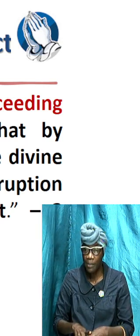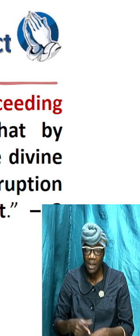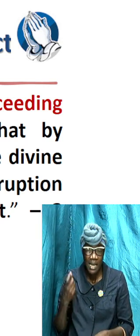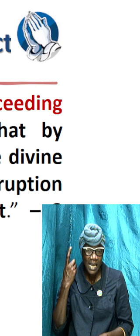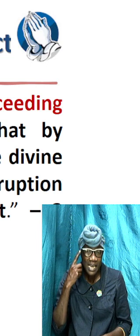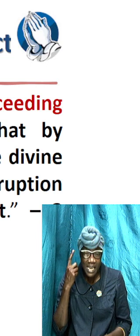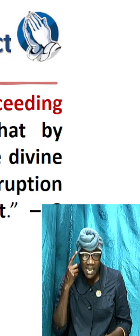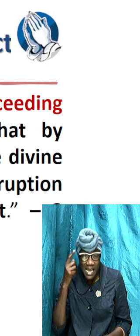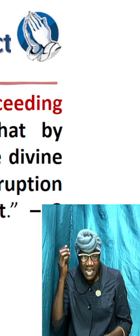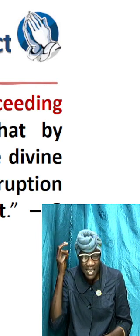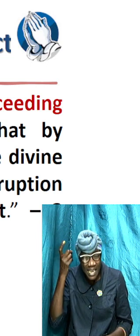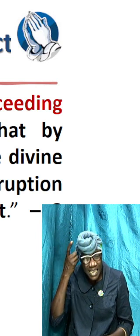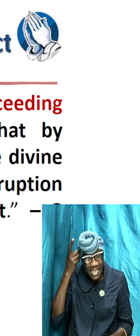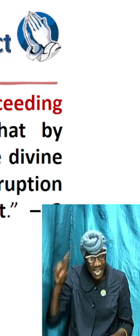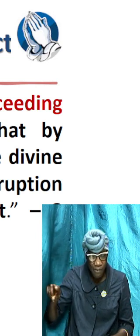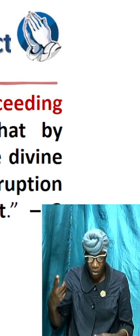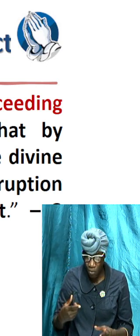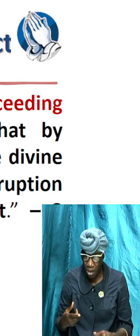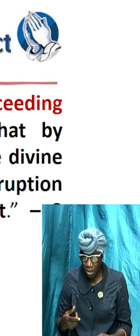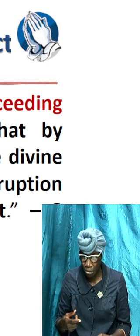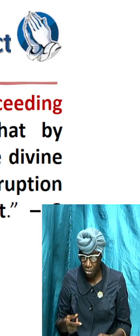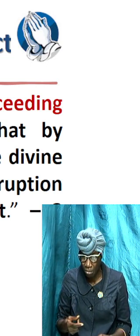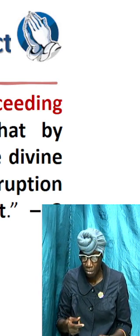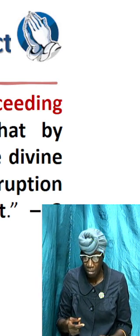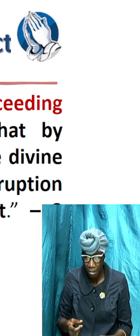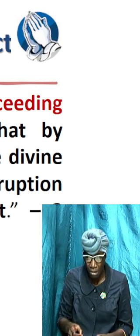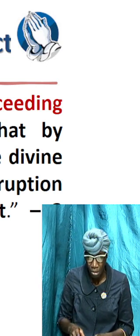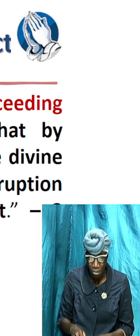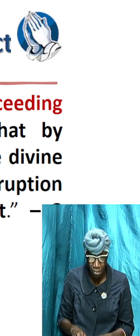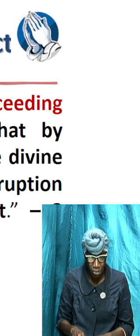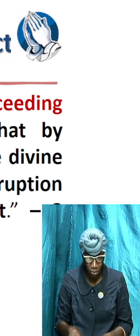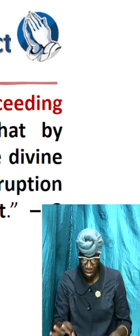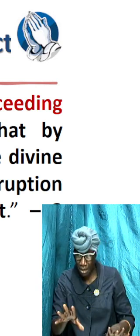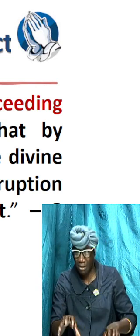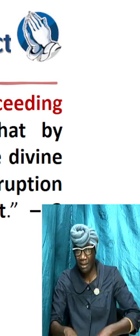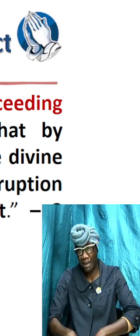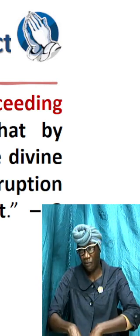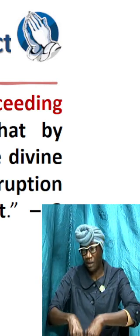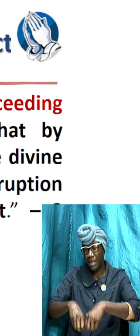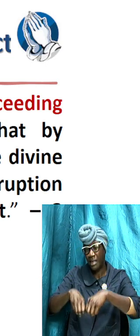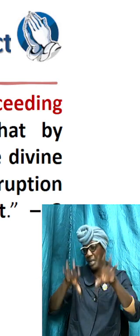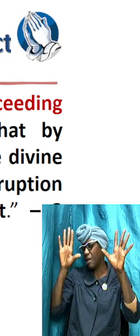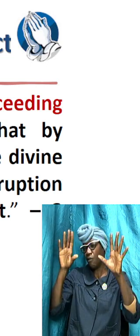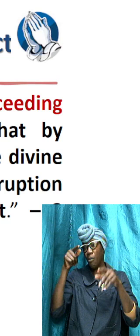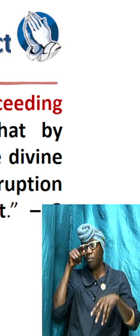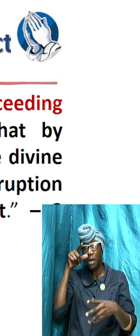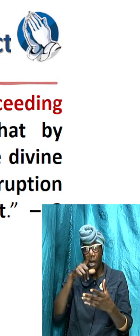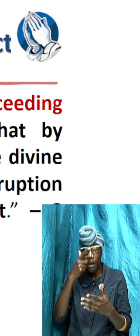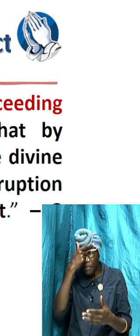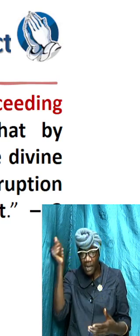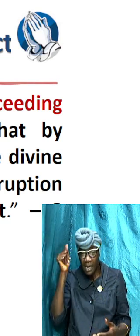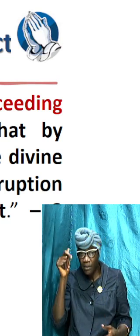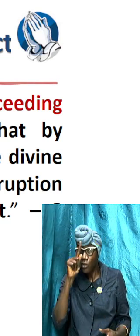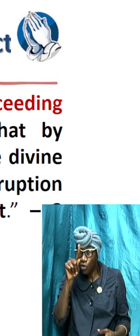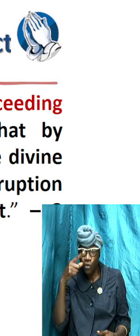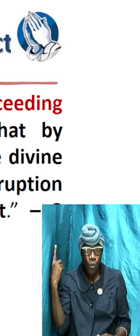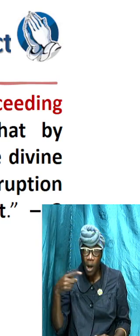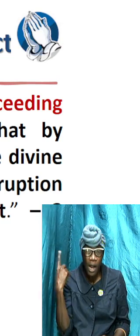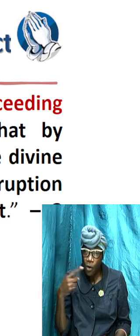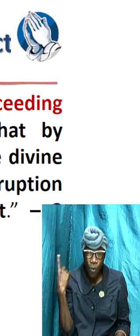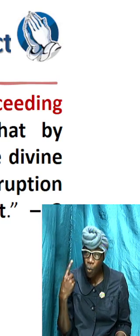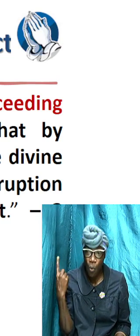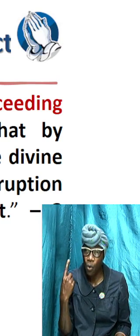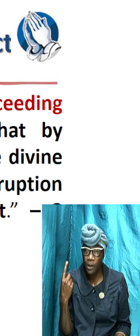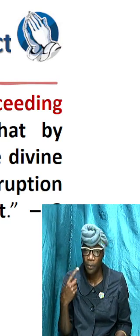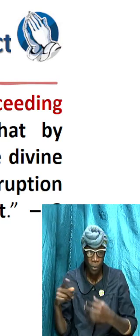make you feel like, oh boy, when you go through a situation, give up, because it's me alone going through this. Amen. It's me alone they're talking about.